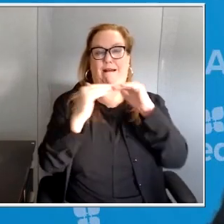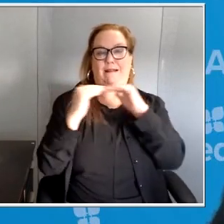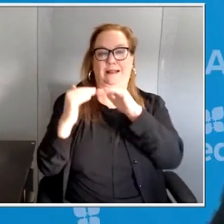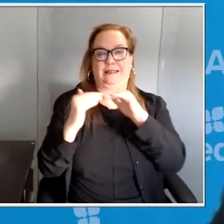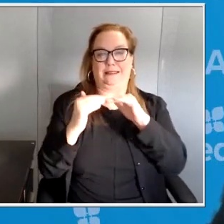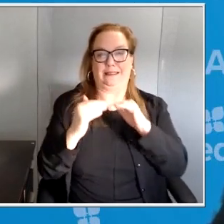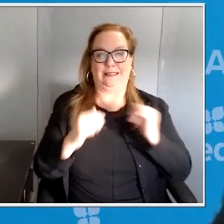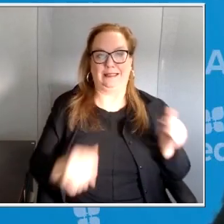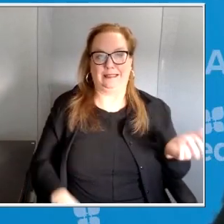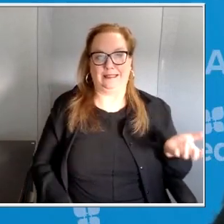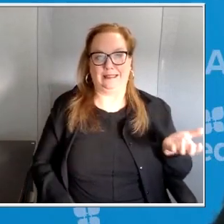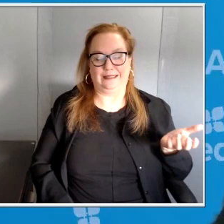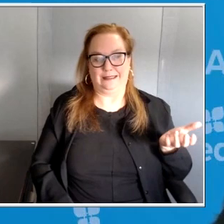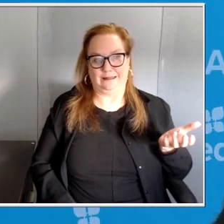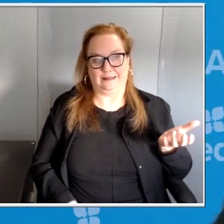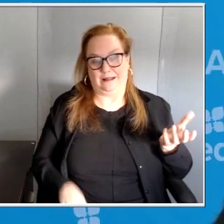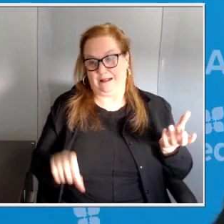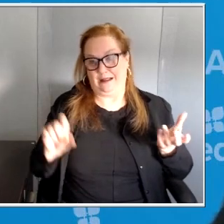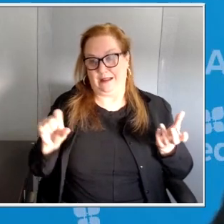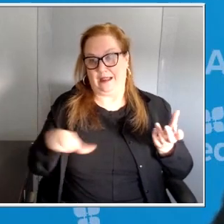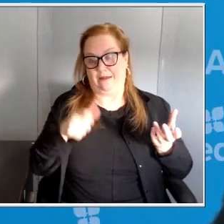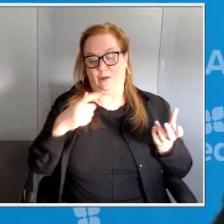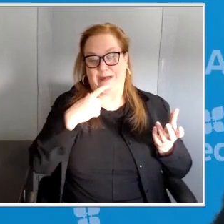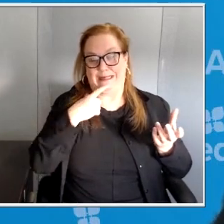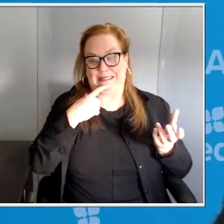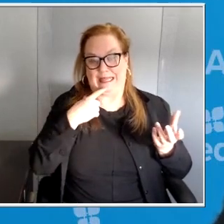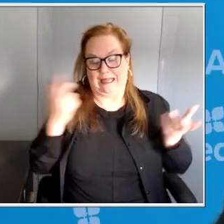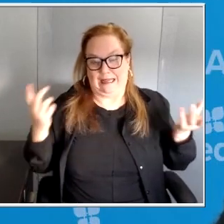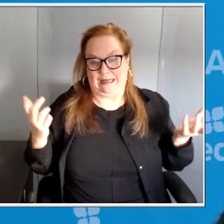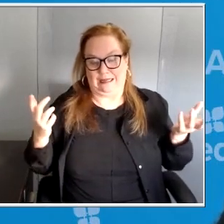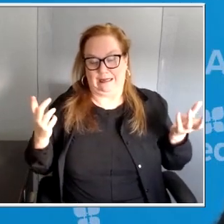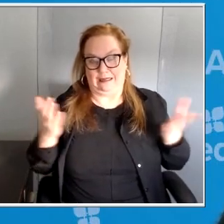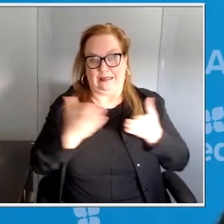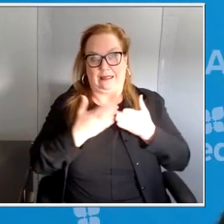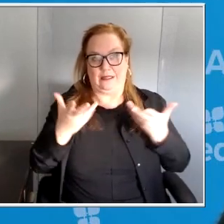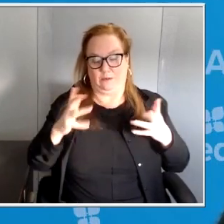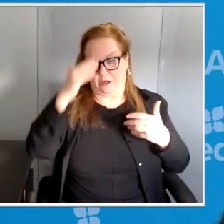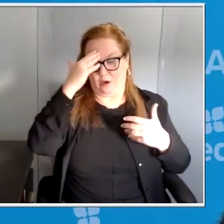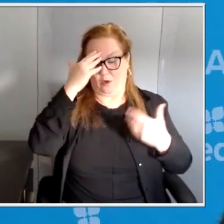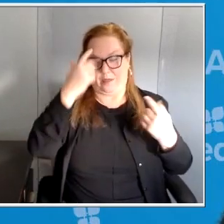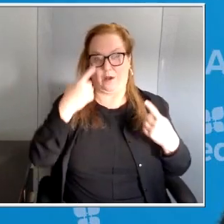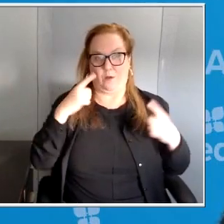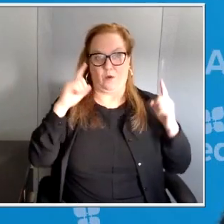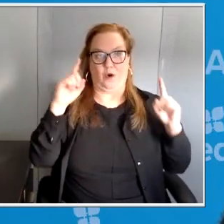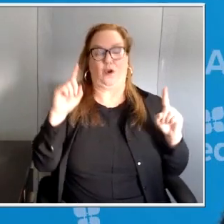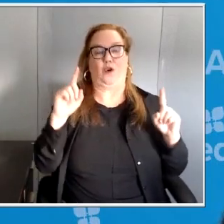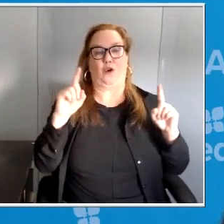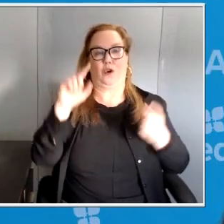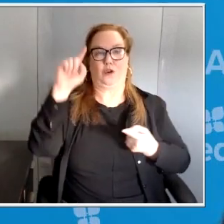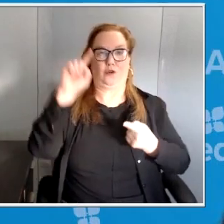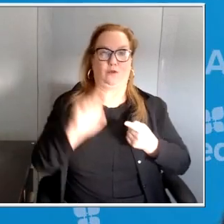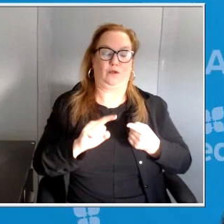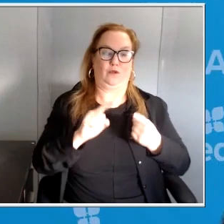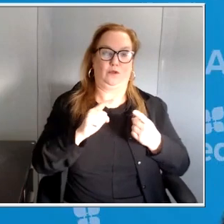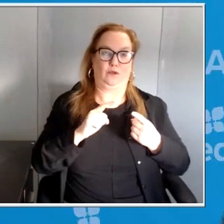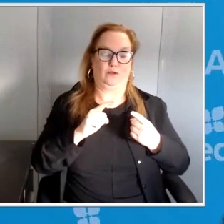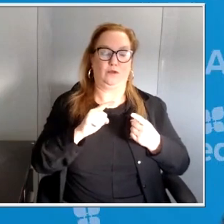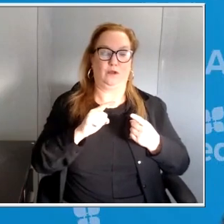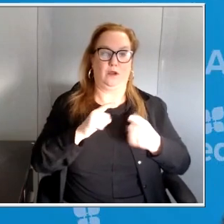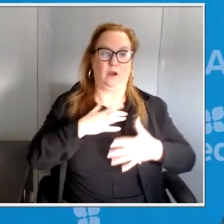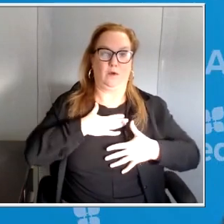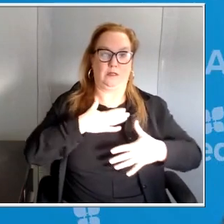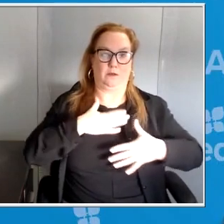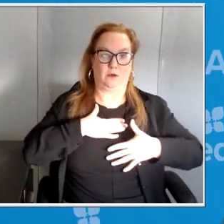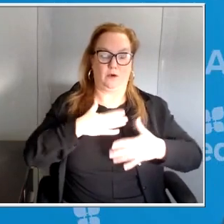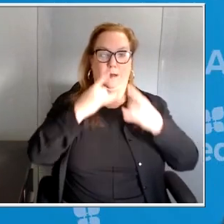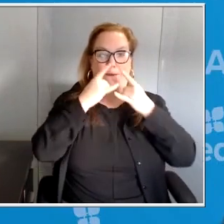mean, like everyone else has said, the things that we know that work to reduce our risk of respiratory infections, such